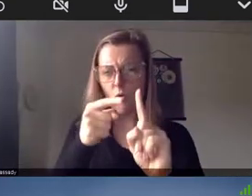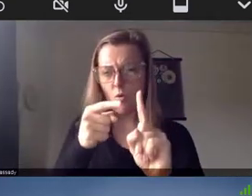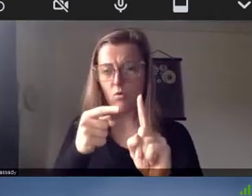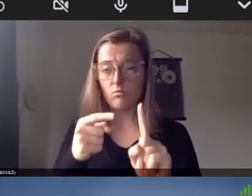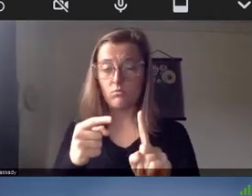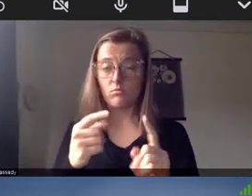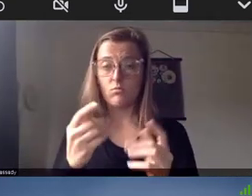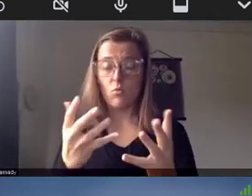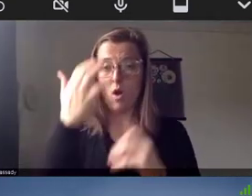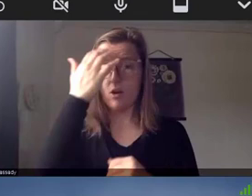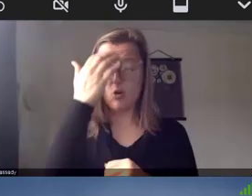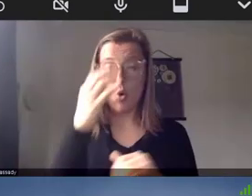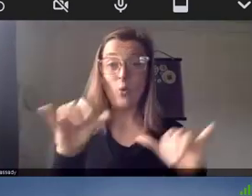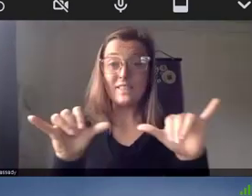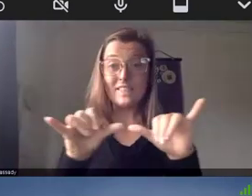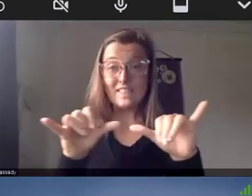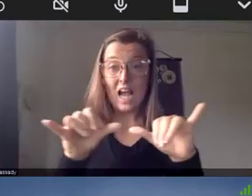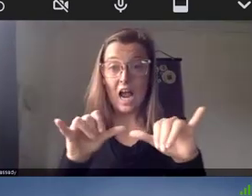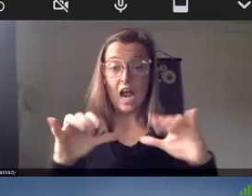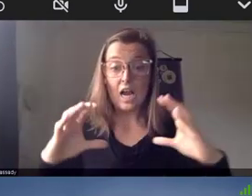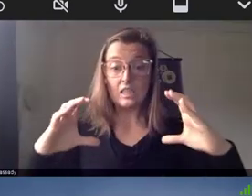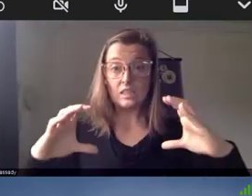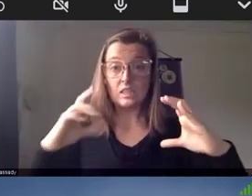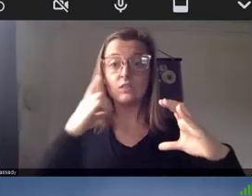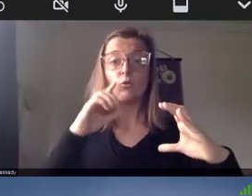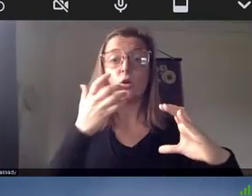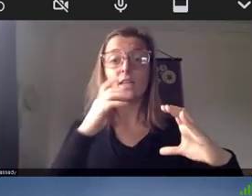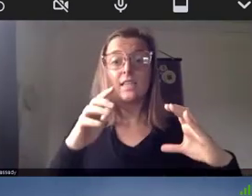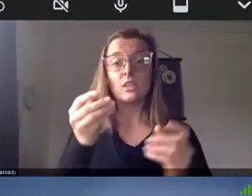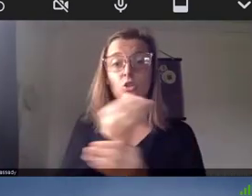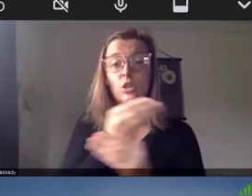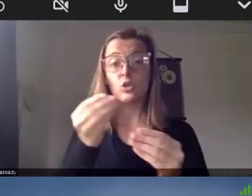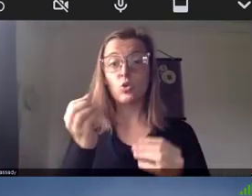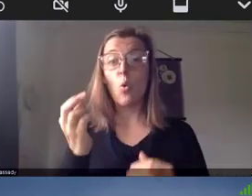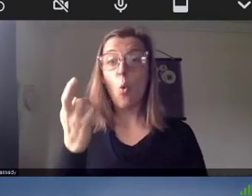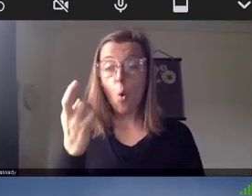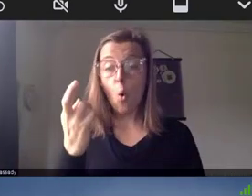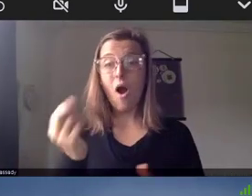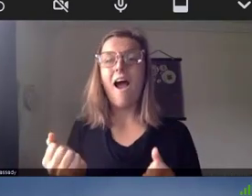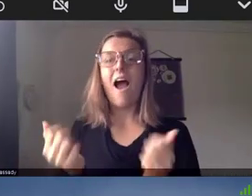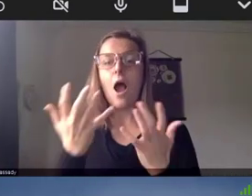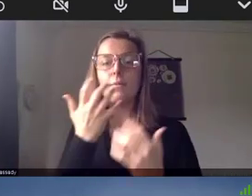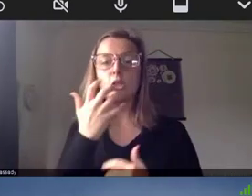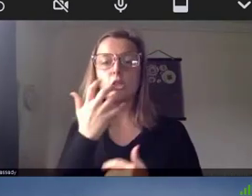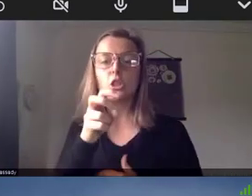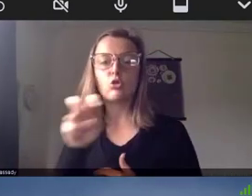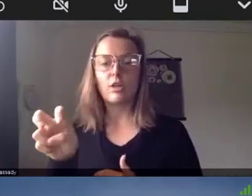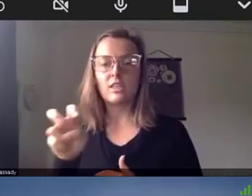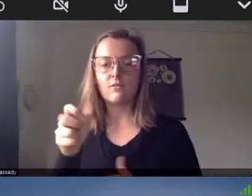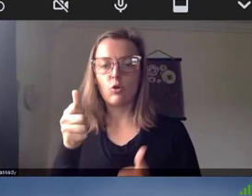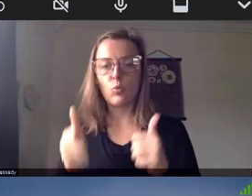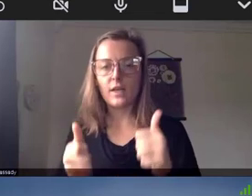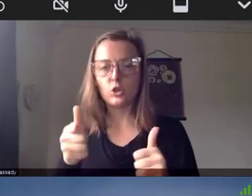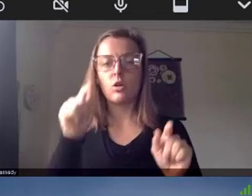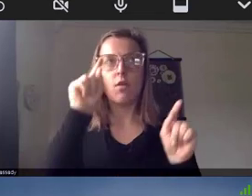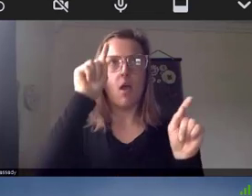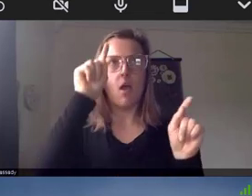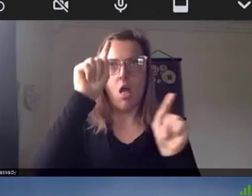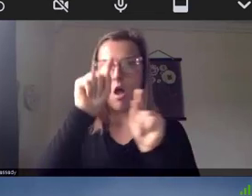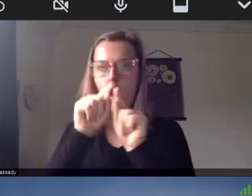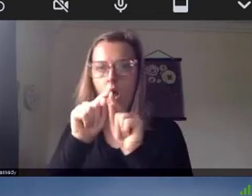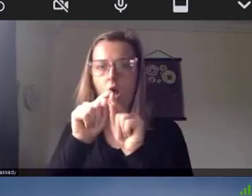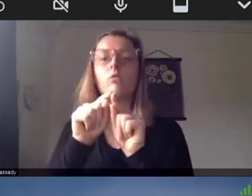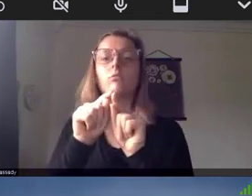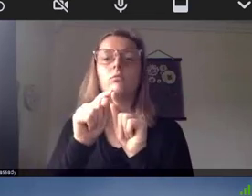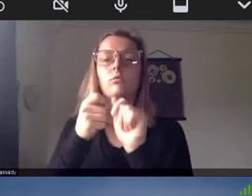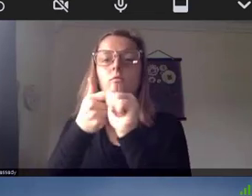is transferred by the heat exchanger? And that's going to change how you solve the problem, right? So you need to know the type of heat